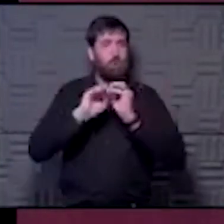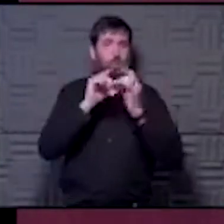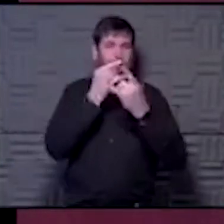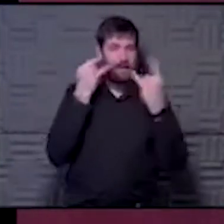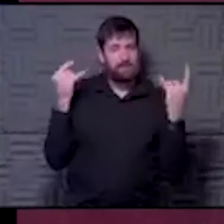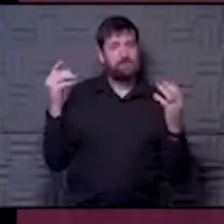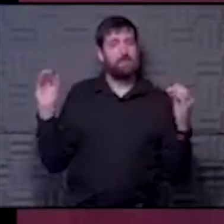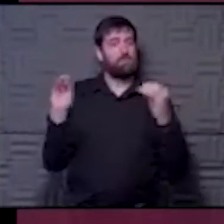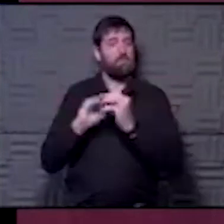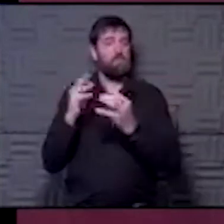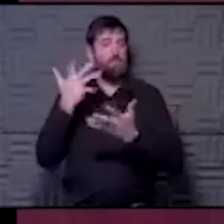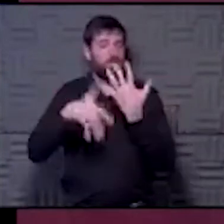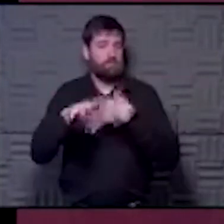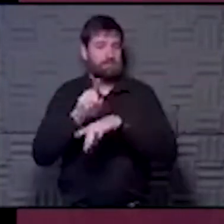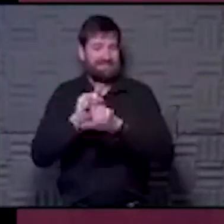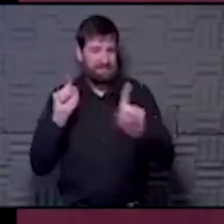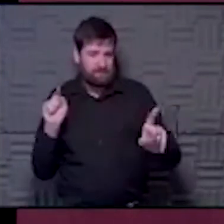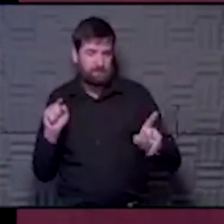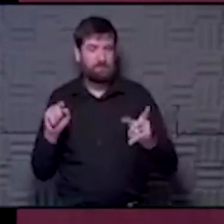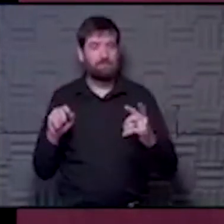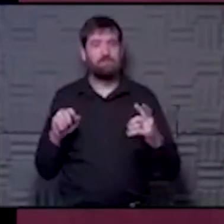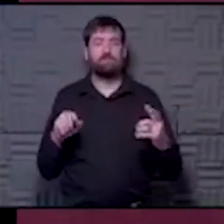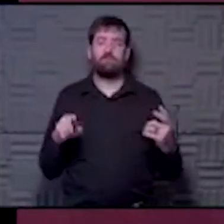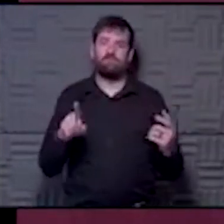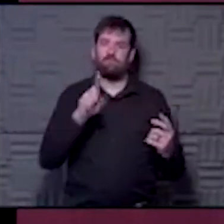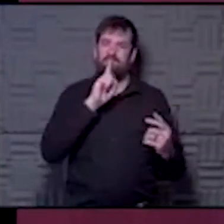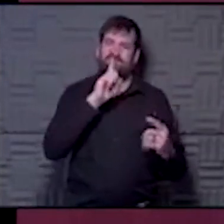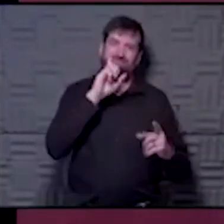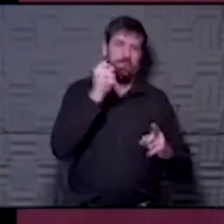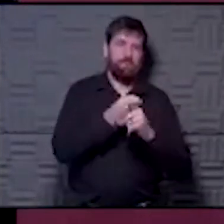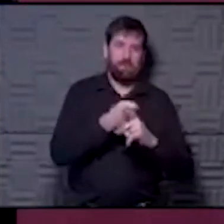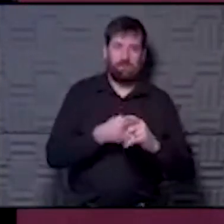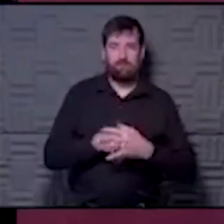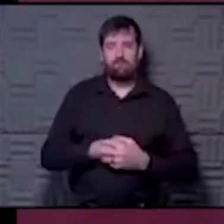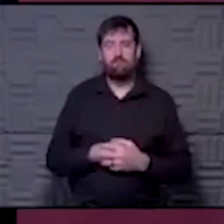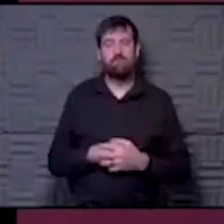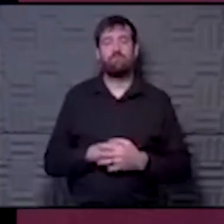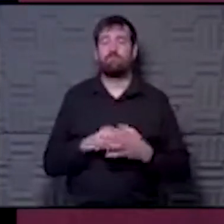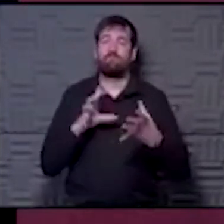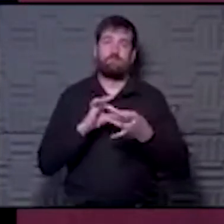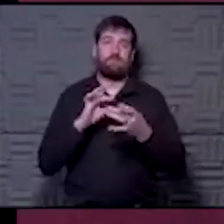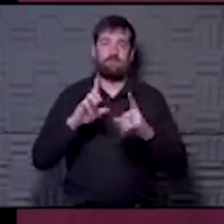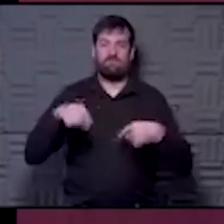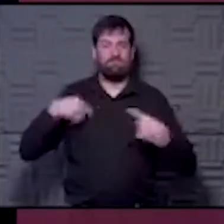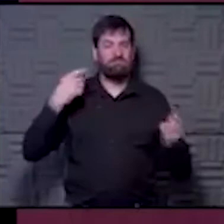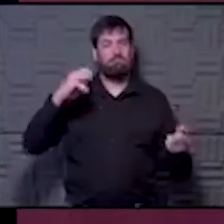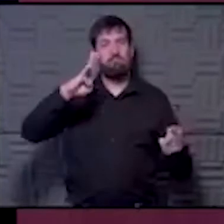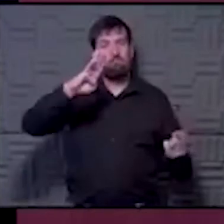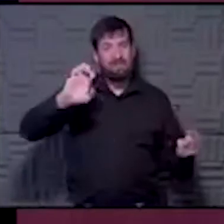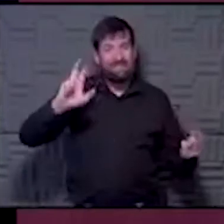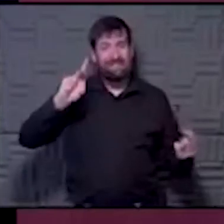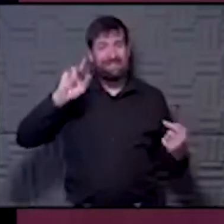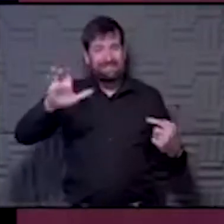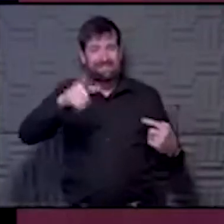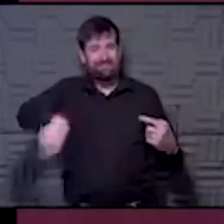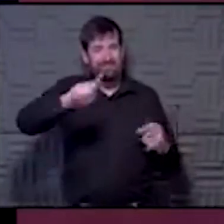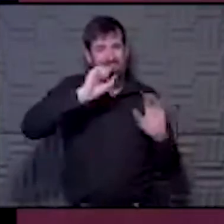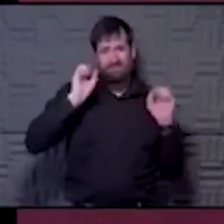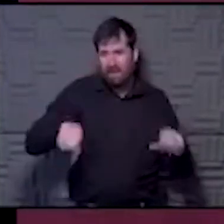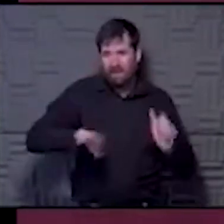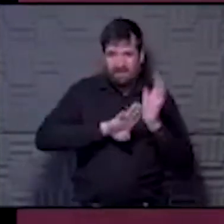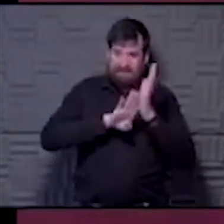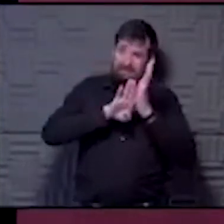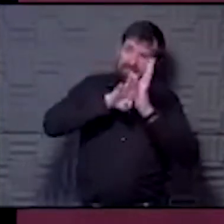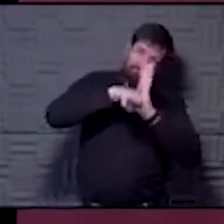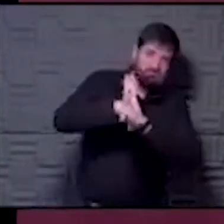more distancing, and I think that really had an impact. And we've said all along, BKC, you can bend the curve. And I think